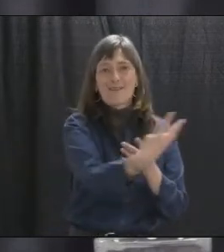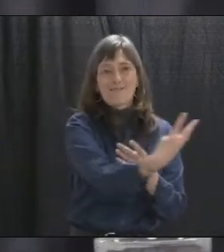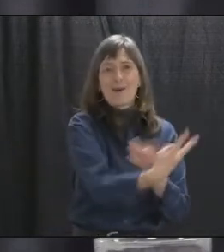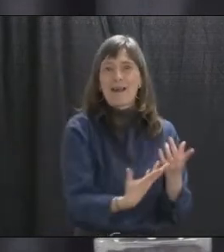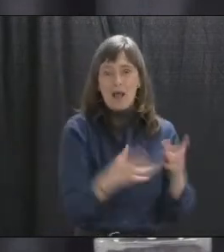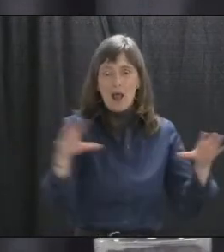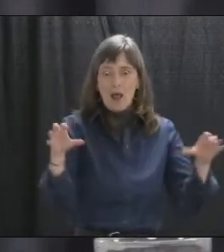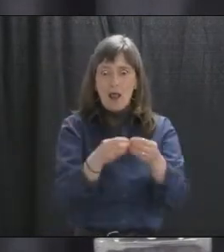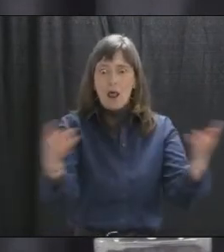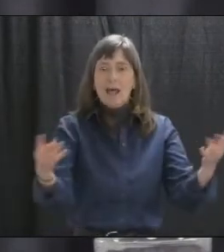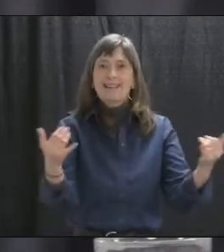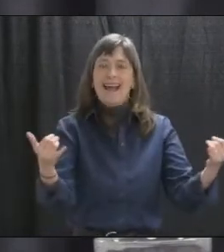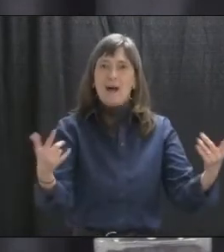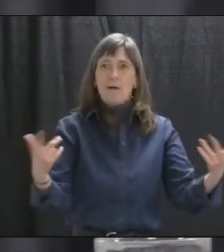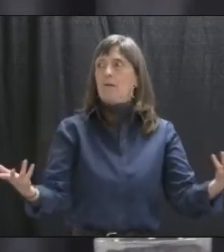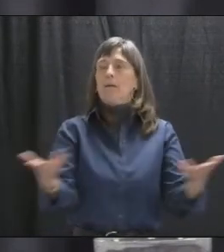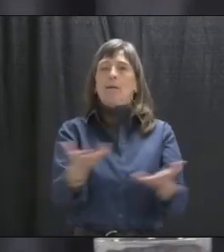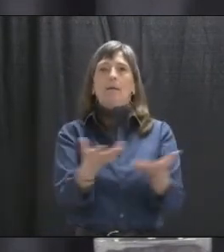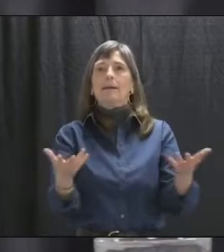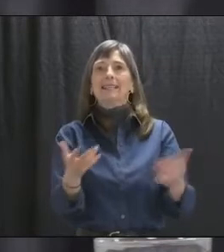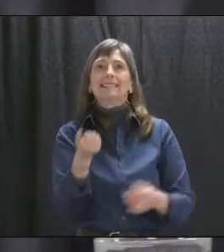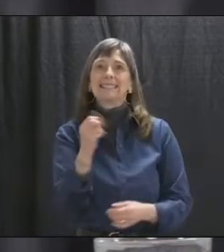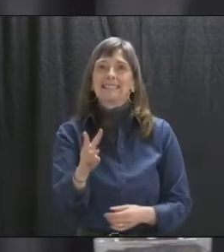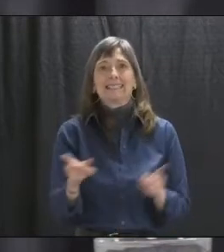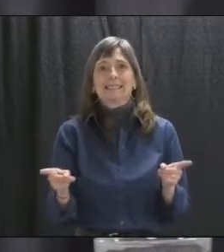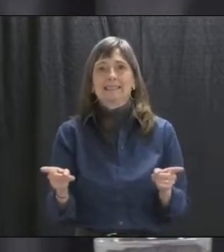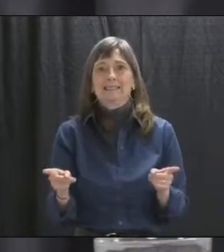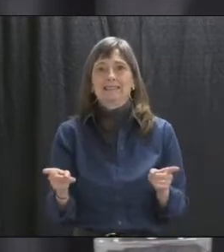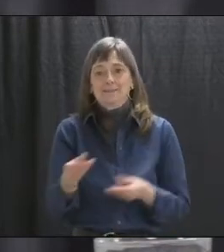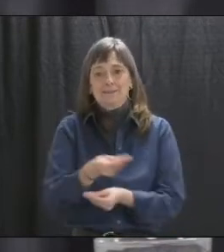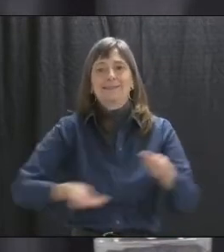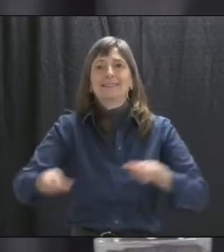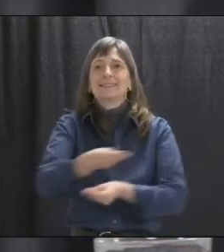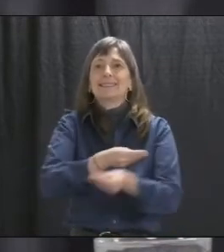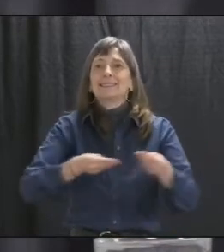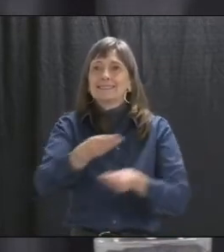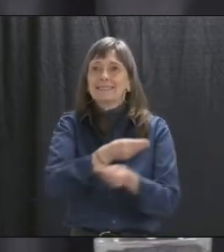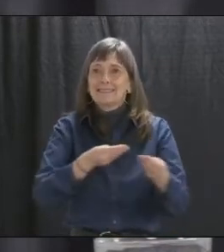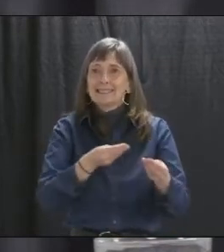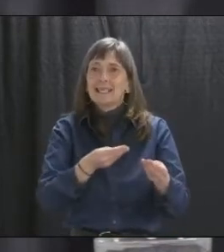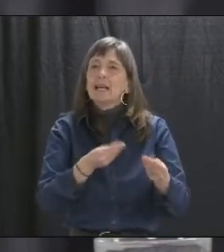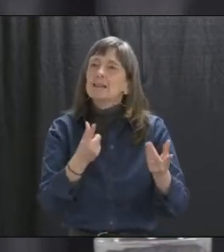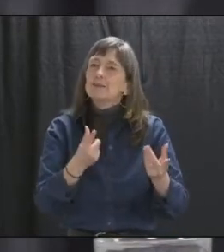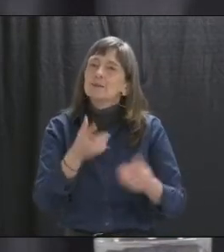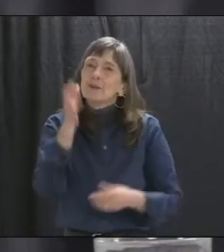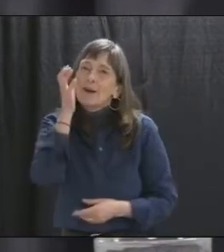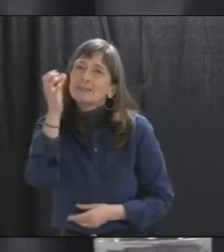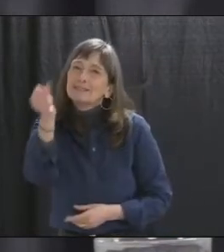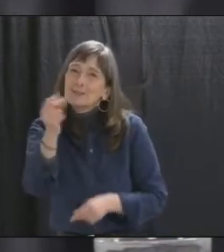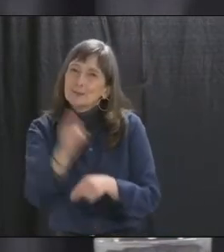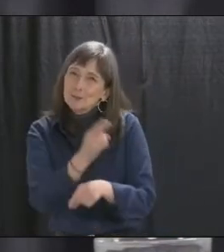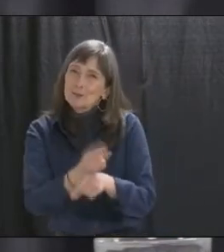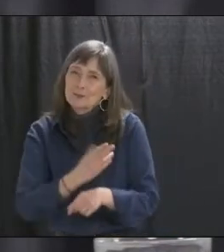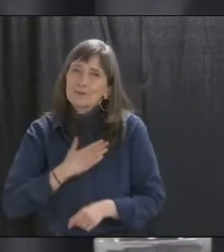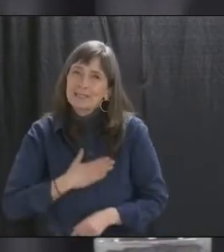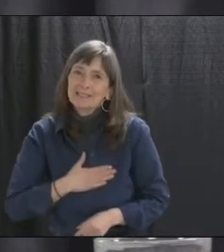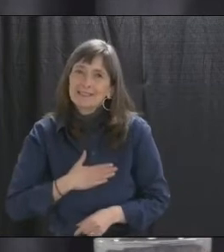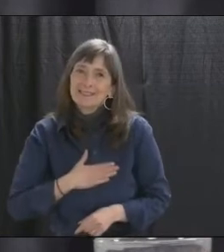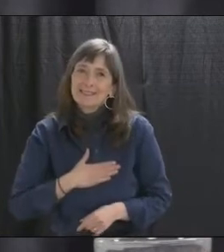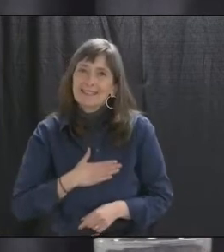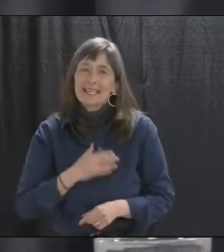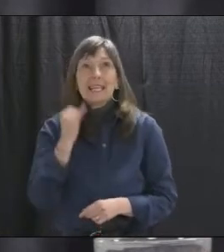common sense needs to be applied to this. And just because it isn't specifically forbidden for you